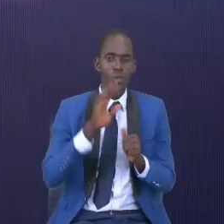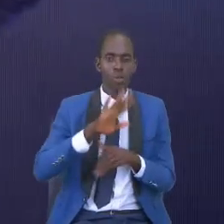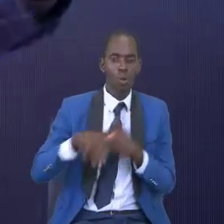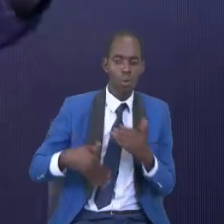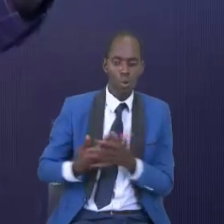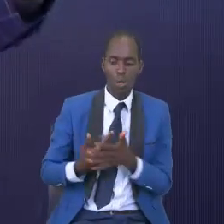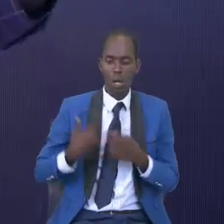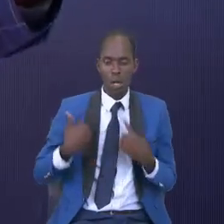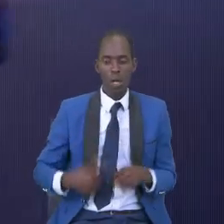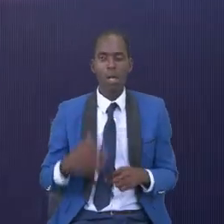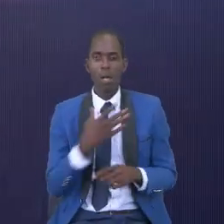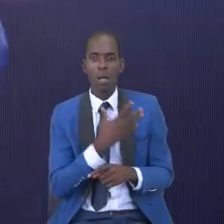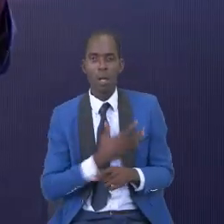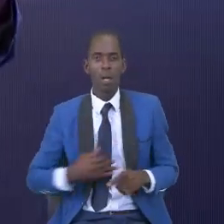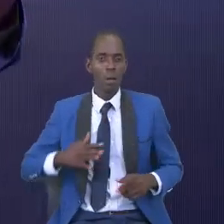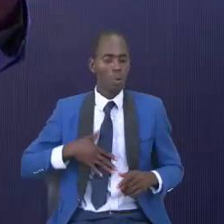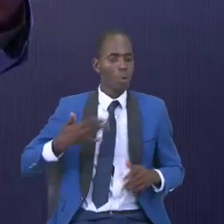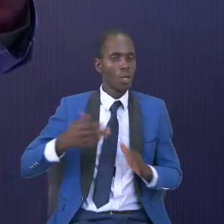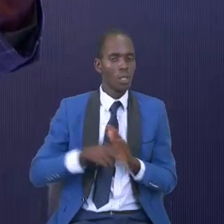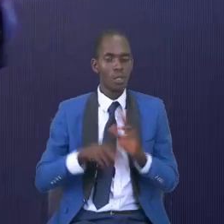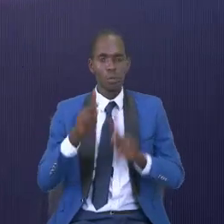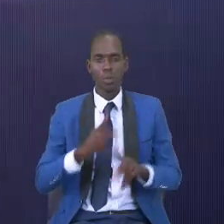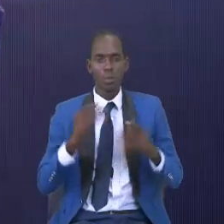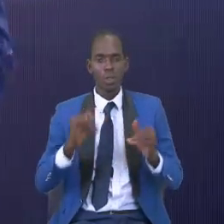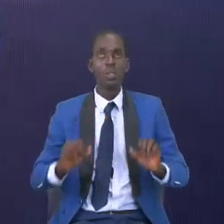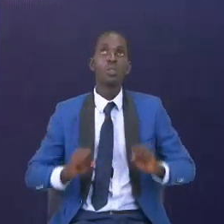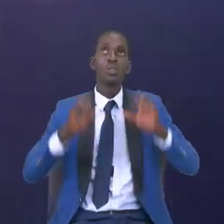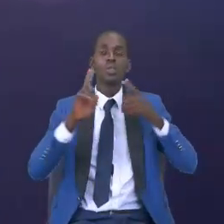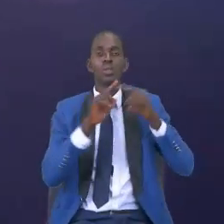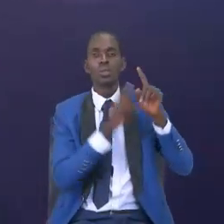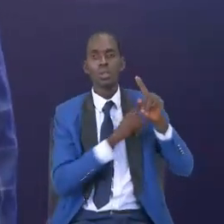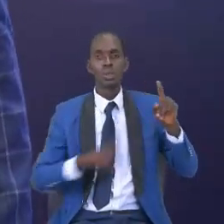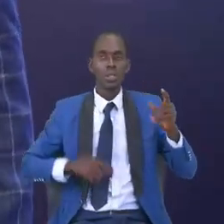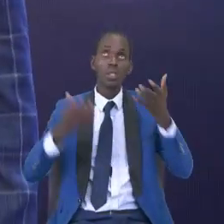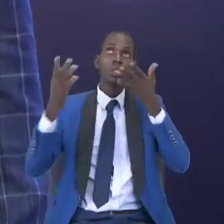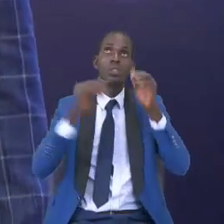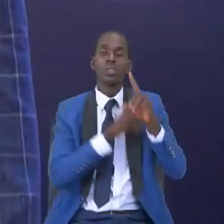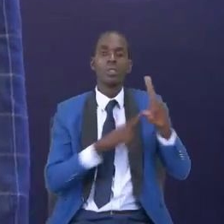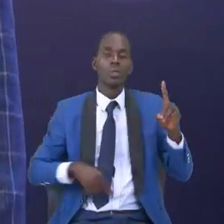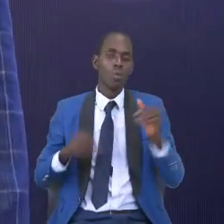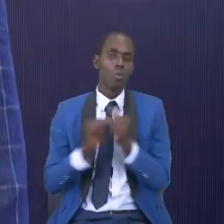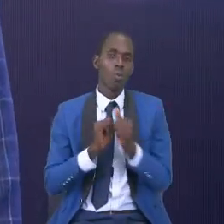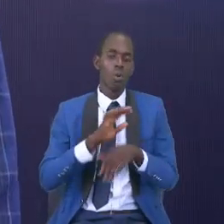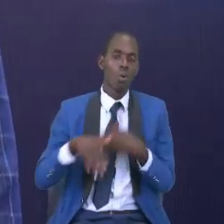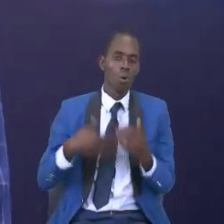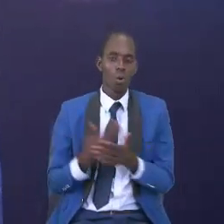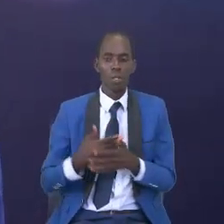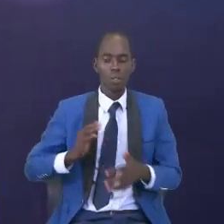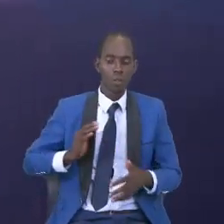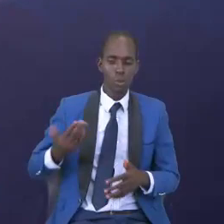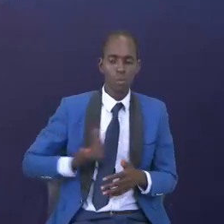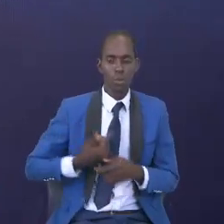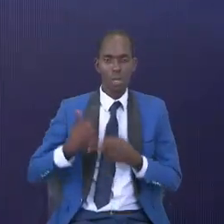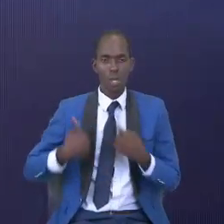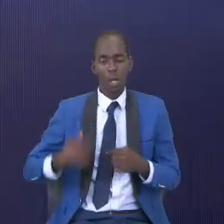to the Lord, and they're serving the Lord with all their heart, all their soul, all their mind, because you do that voluntarily, your